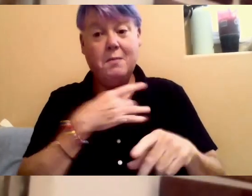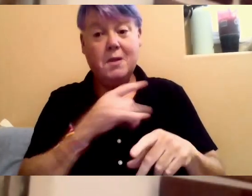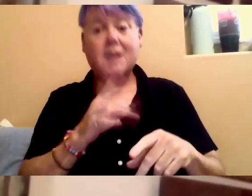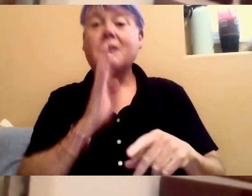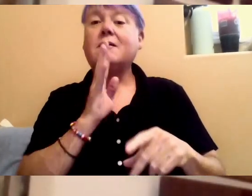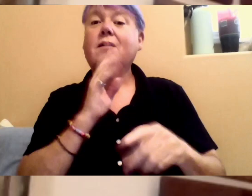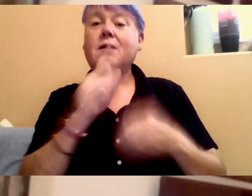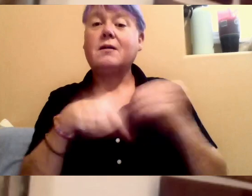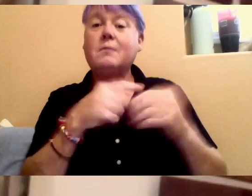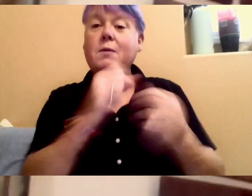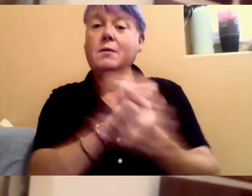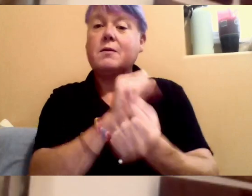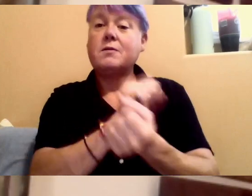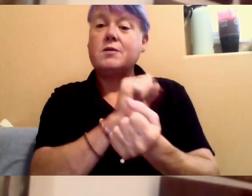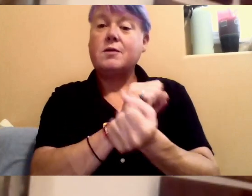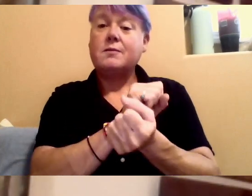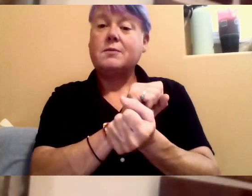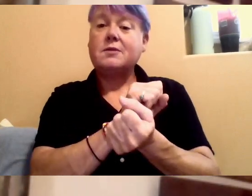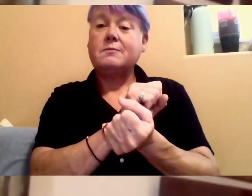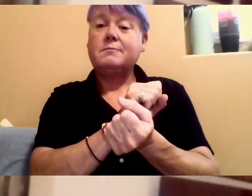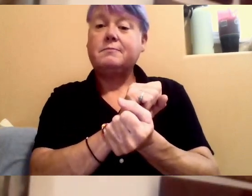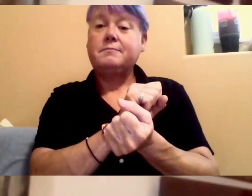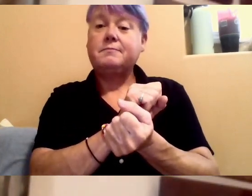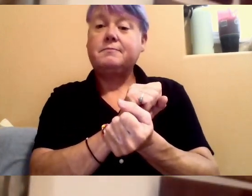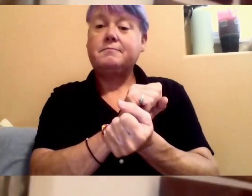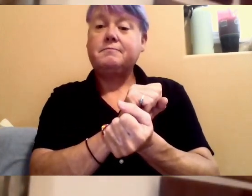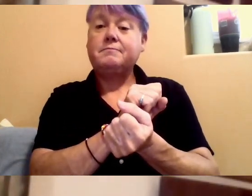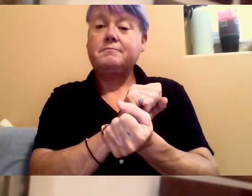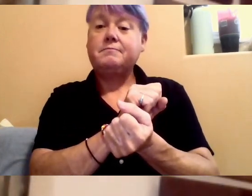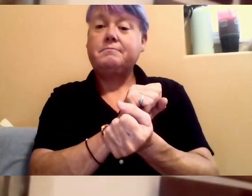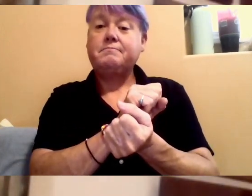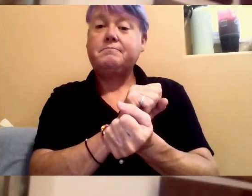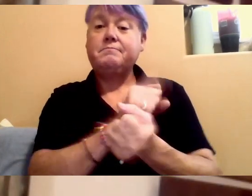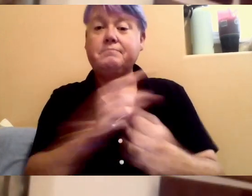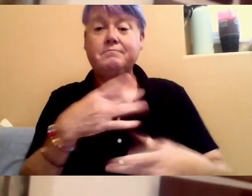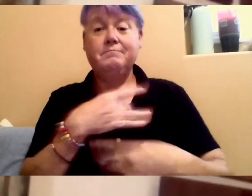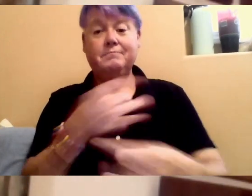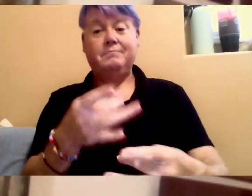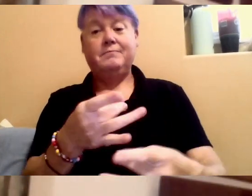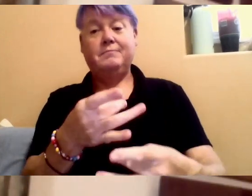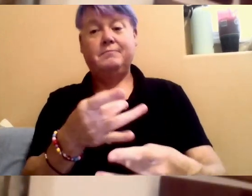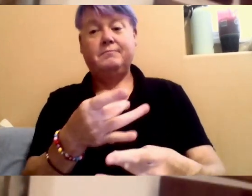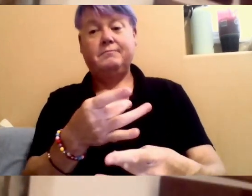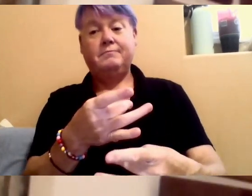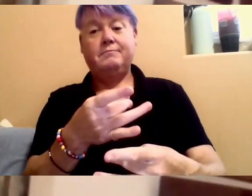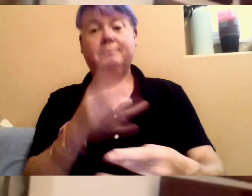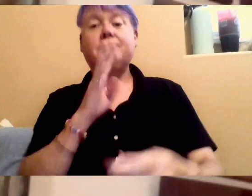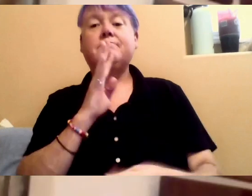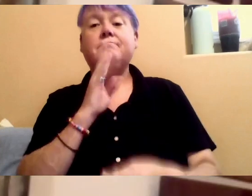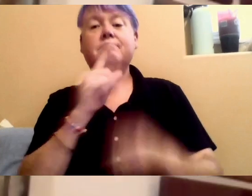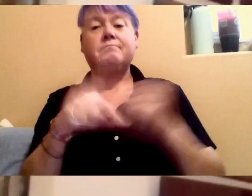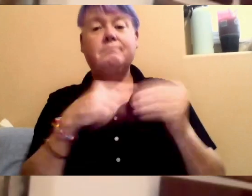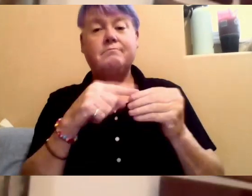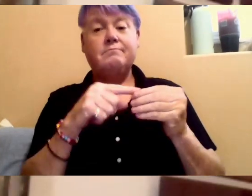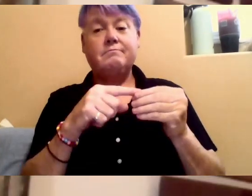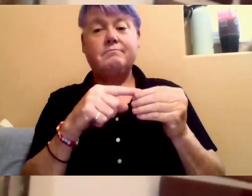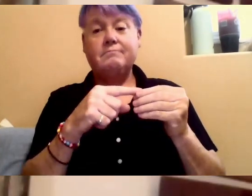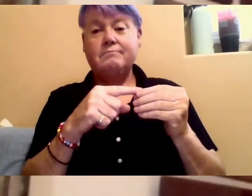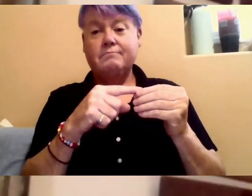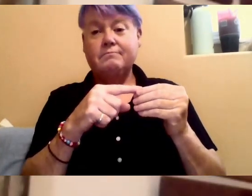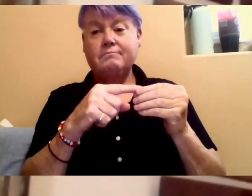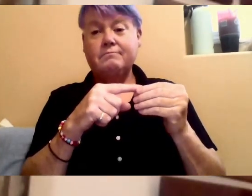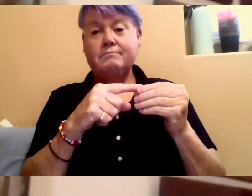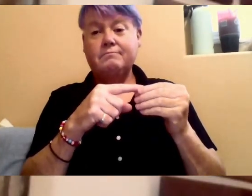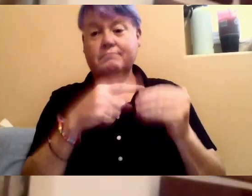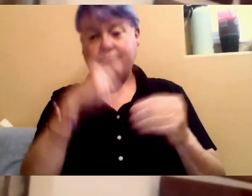jobs. You know, they're interested in talking about them because,